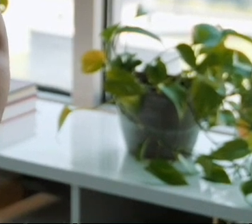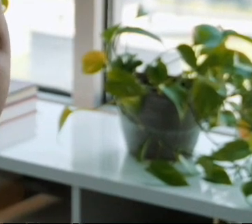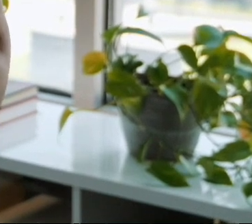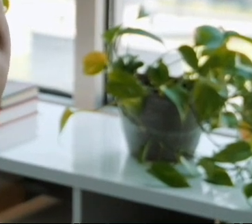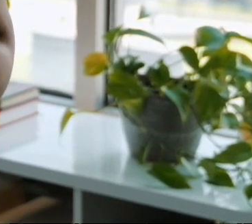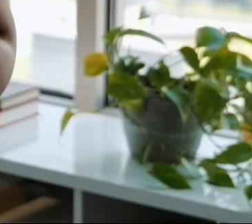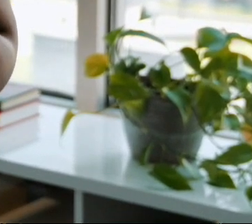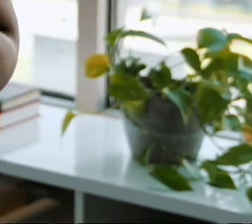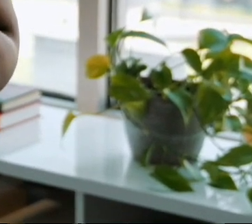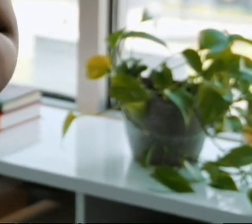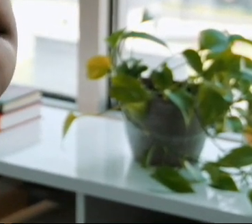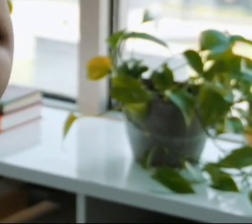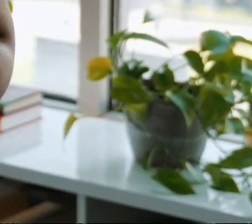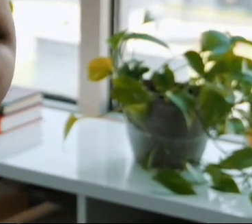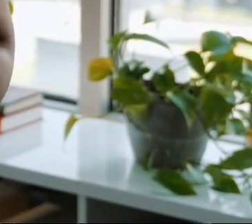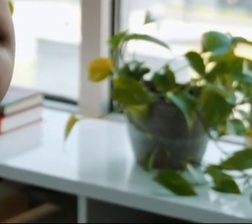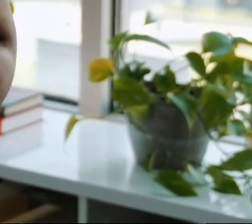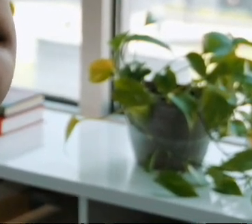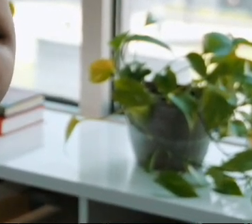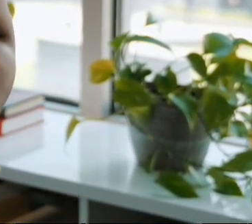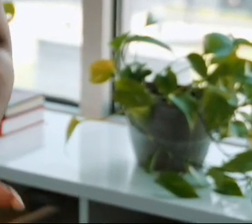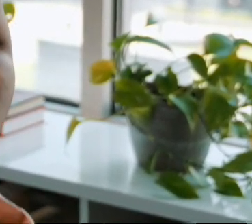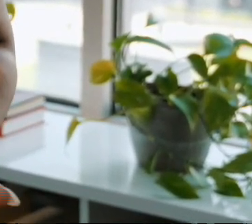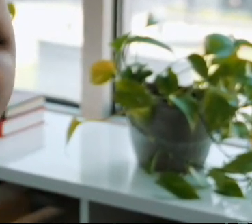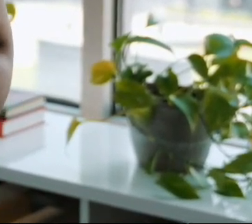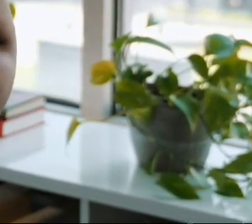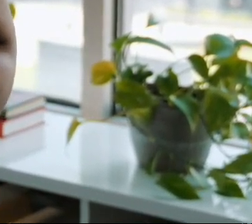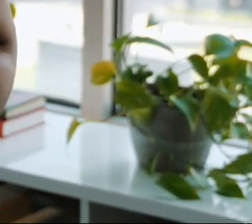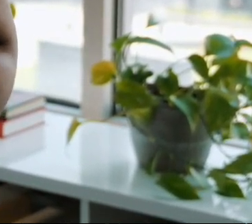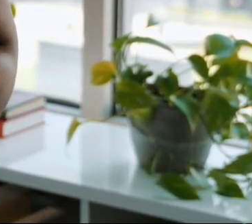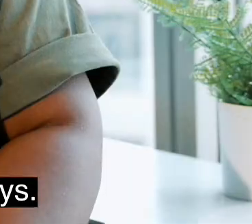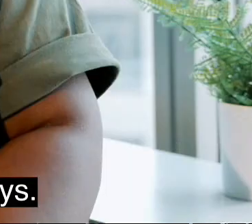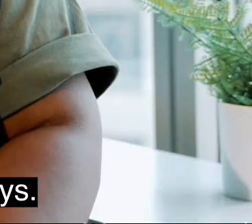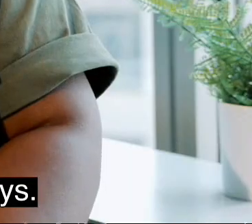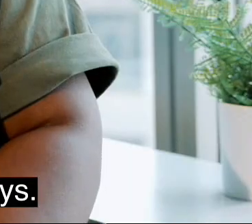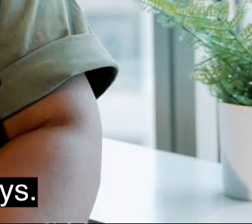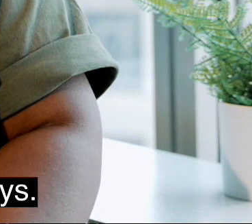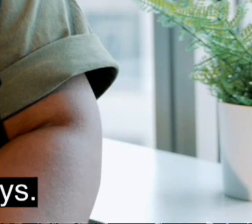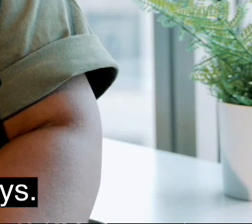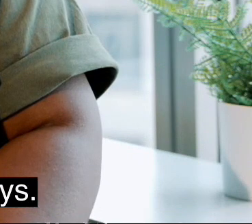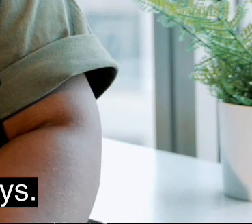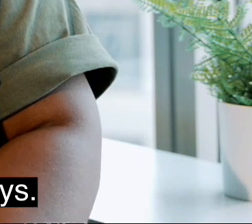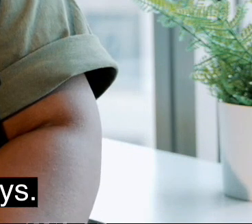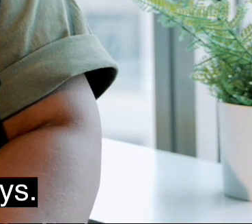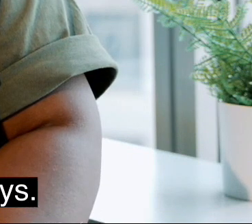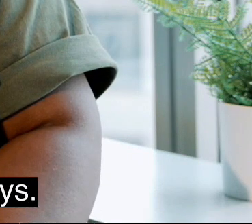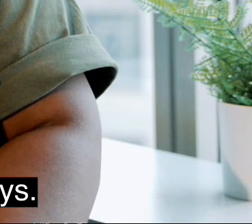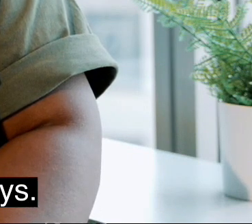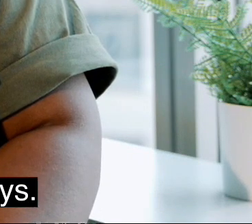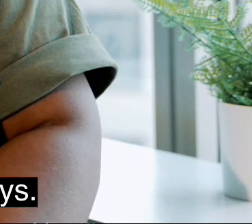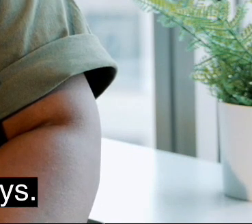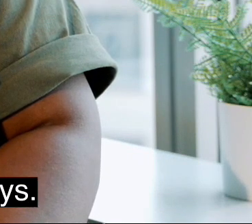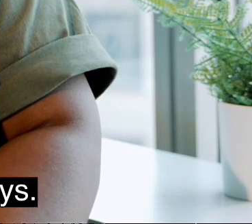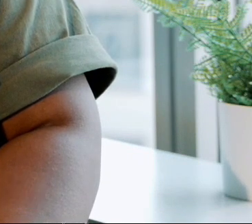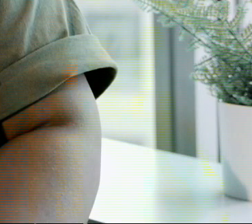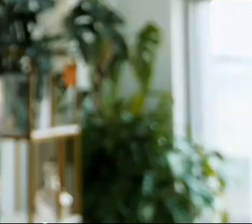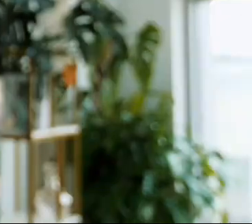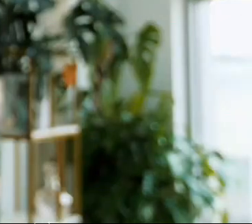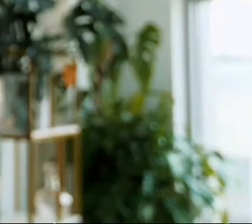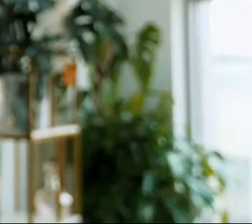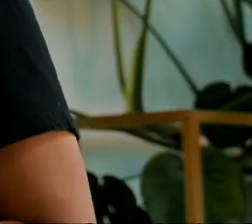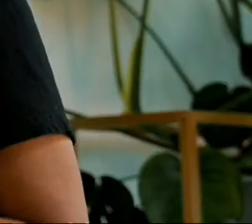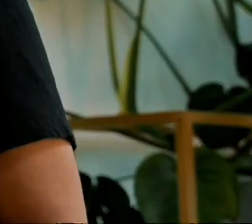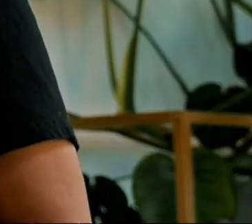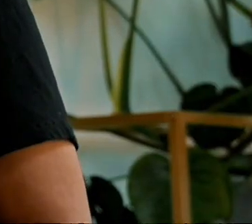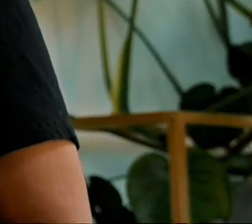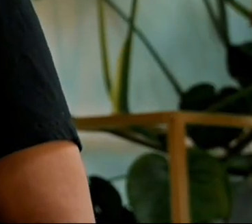in ways that are specific to our identities and to our place in the world. These systems impact our lives in so many ways. Our health,